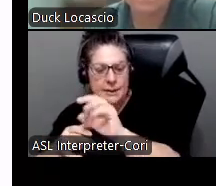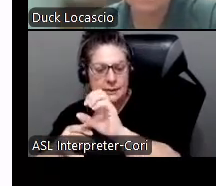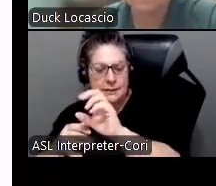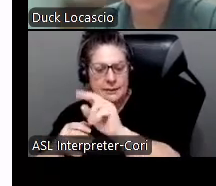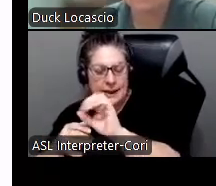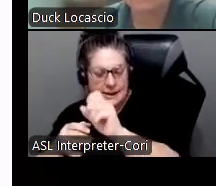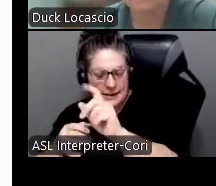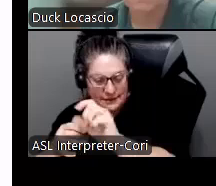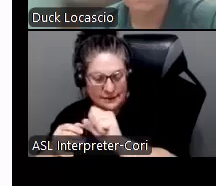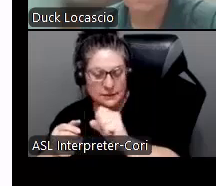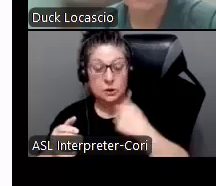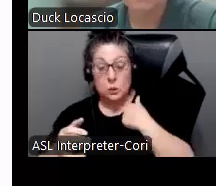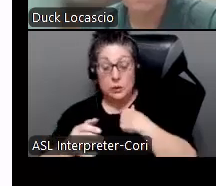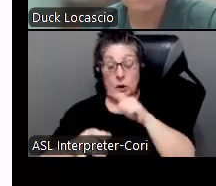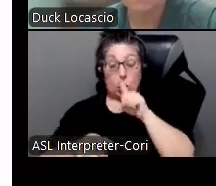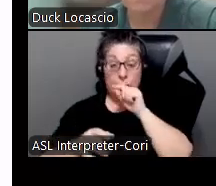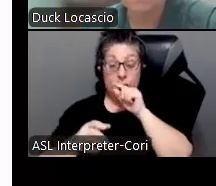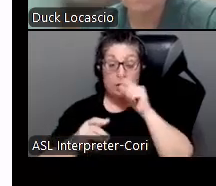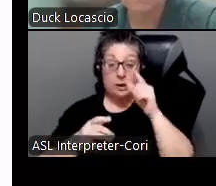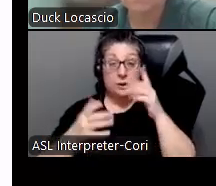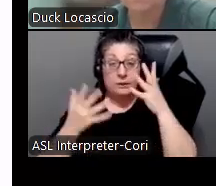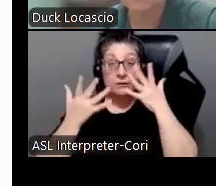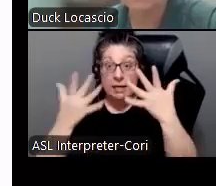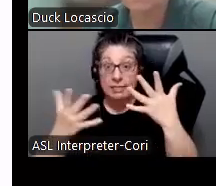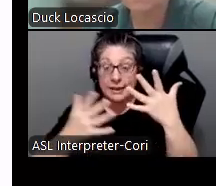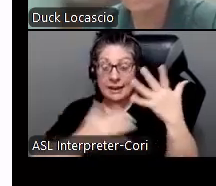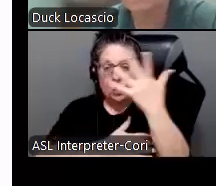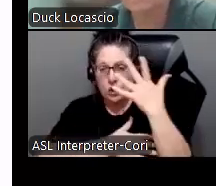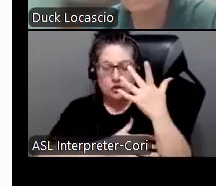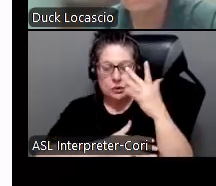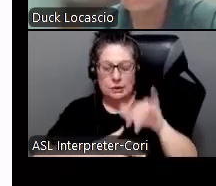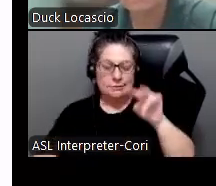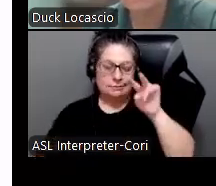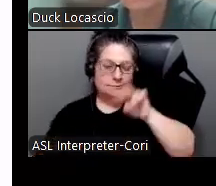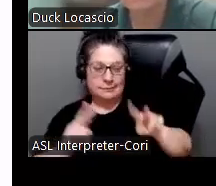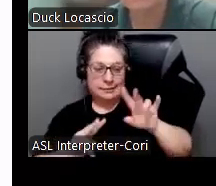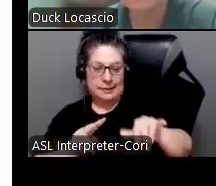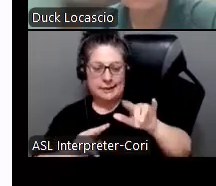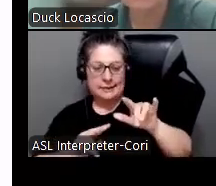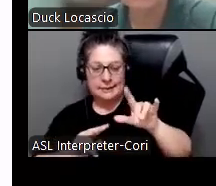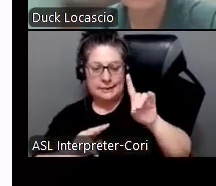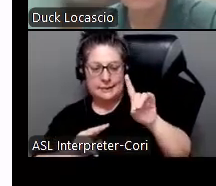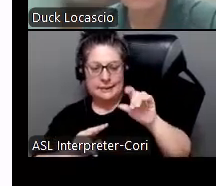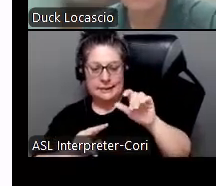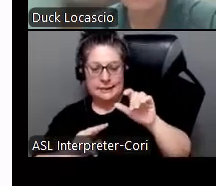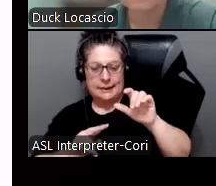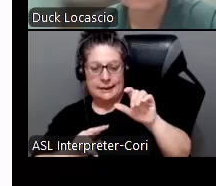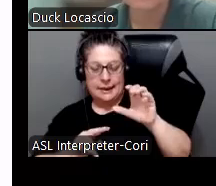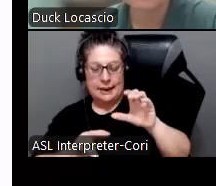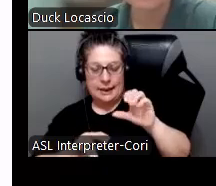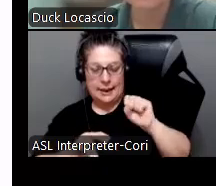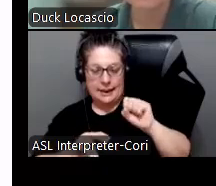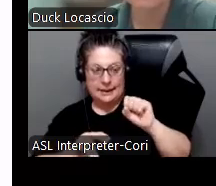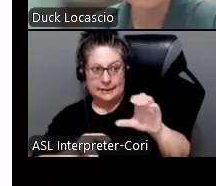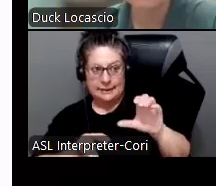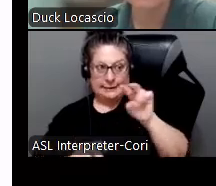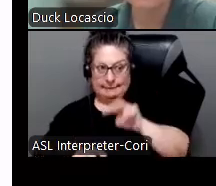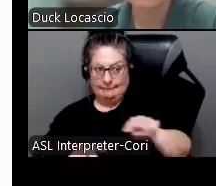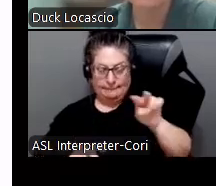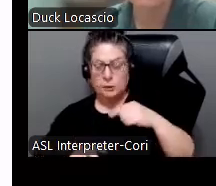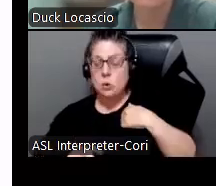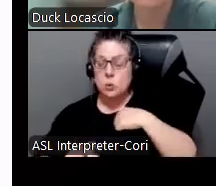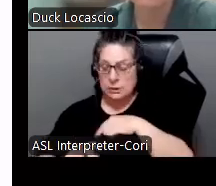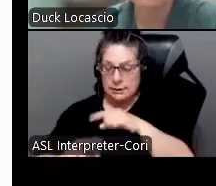call bird-friendly forestry, which is kind of Audubon's take on DFCs, we have looked